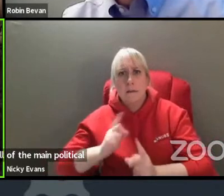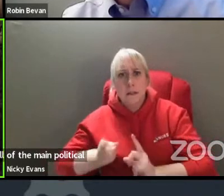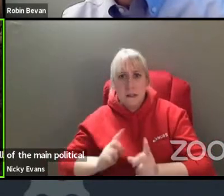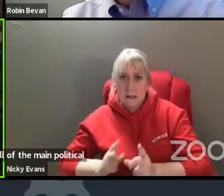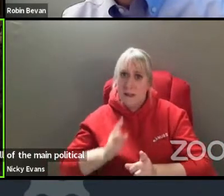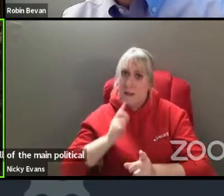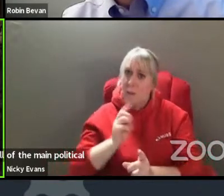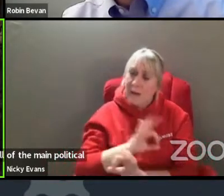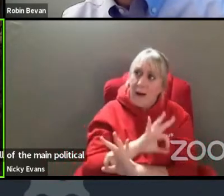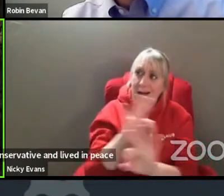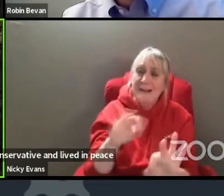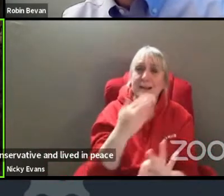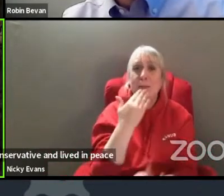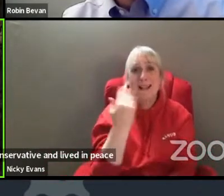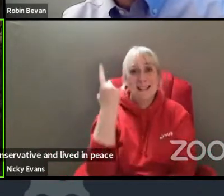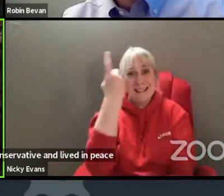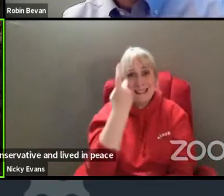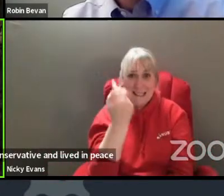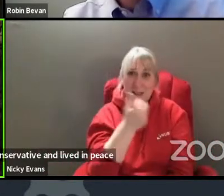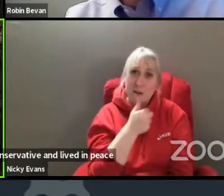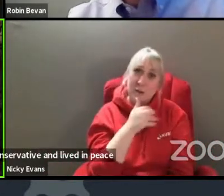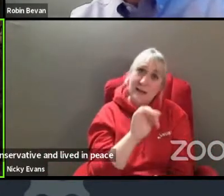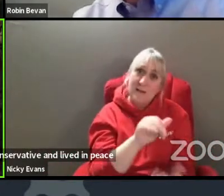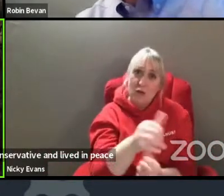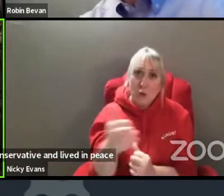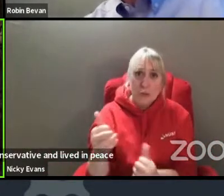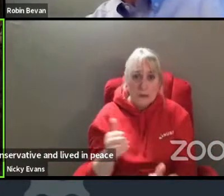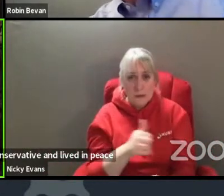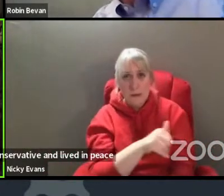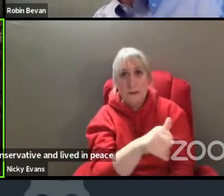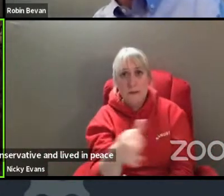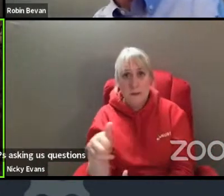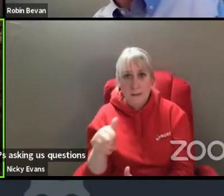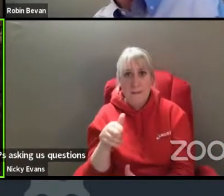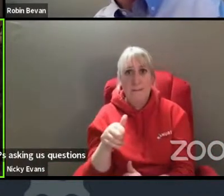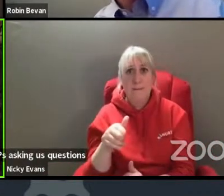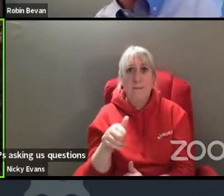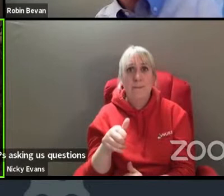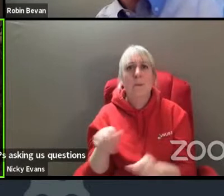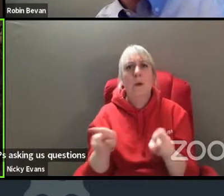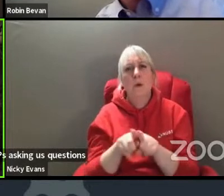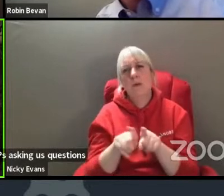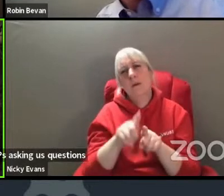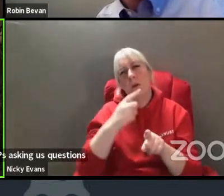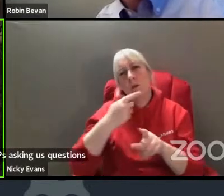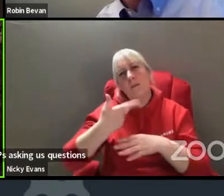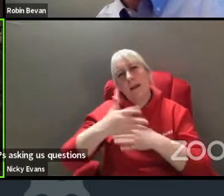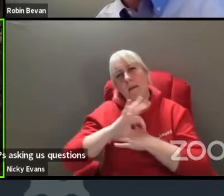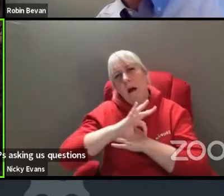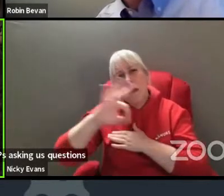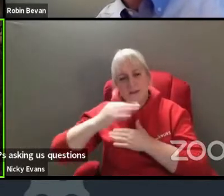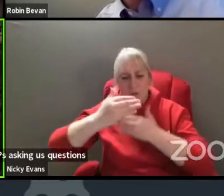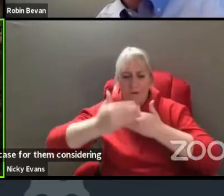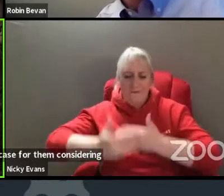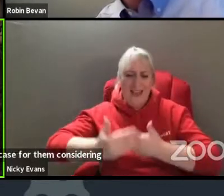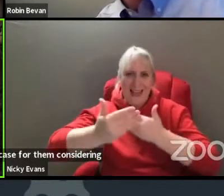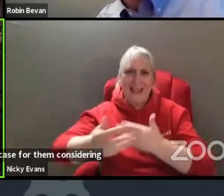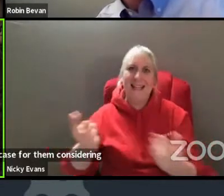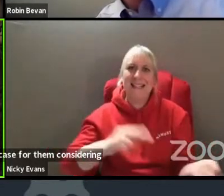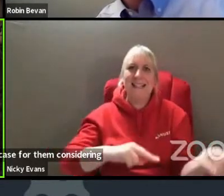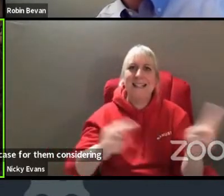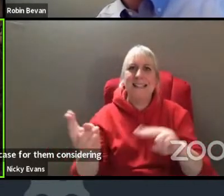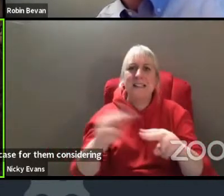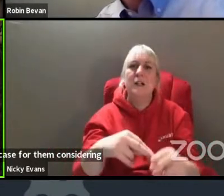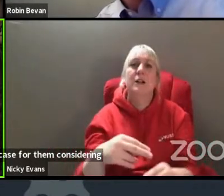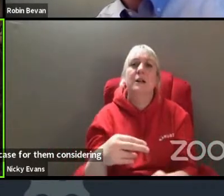rotas if cases increase, as well as making the case that we've made for a phased return. We've written to all heads and